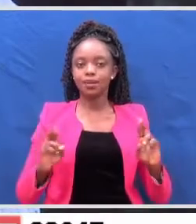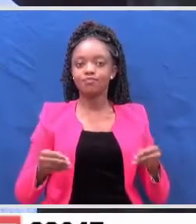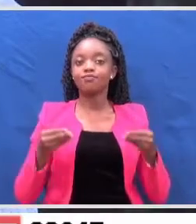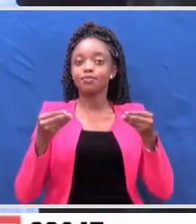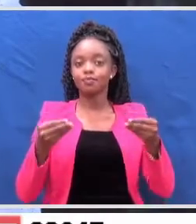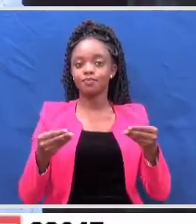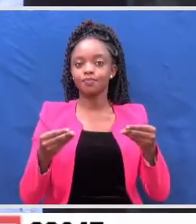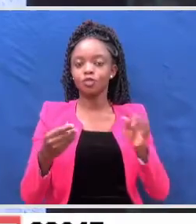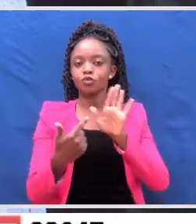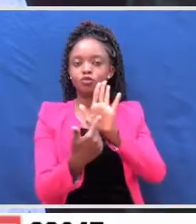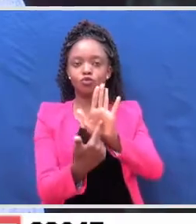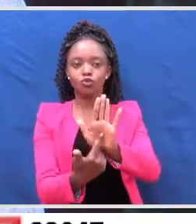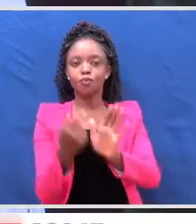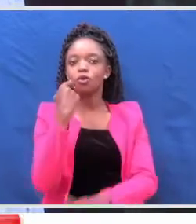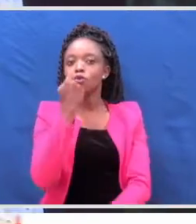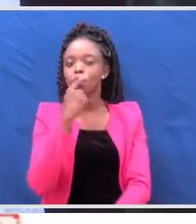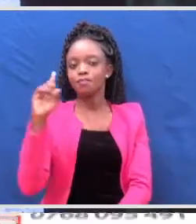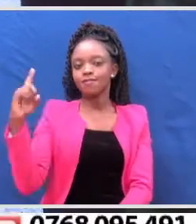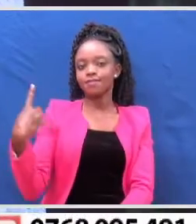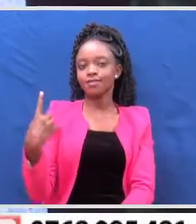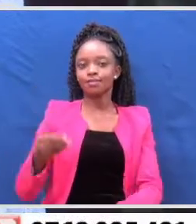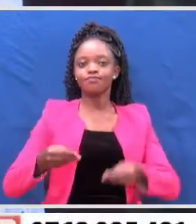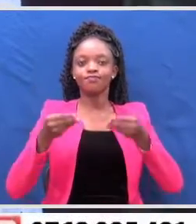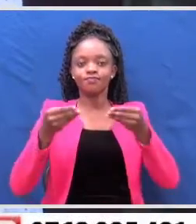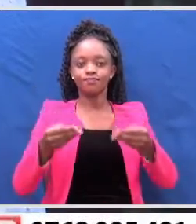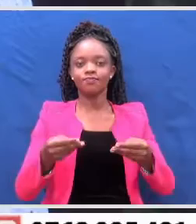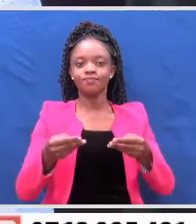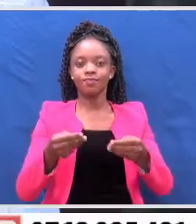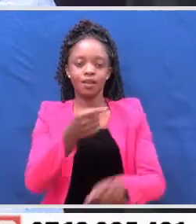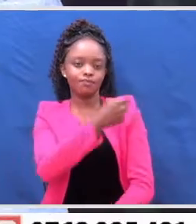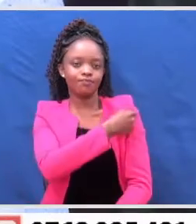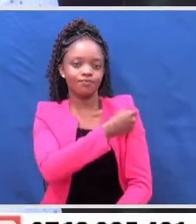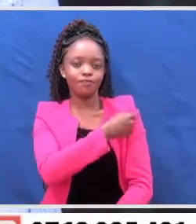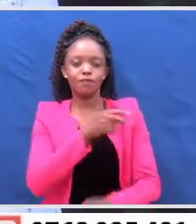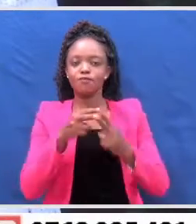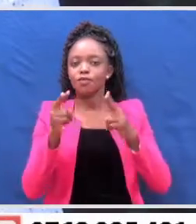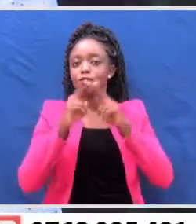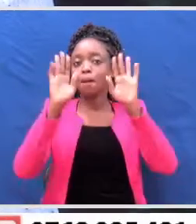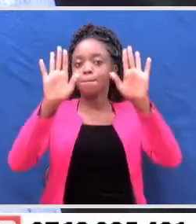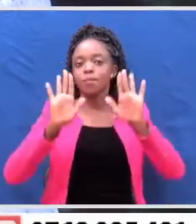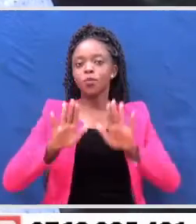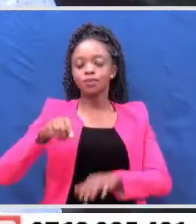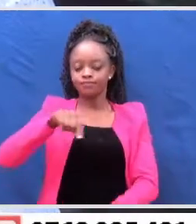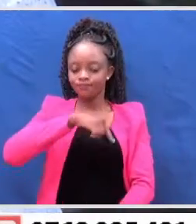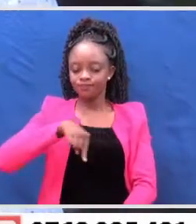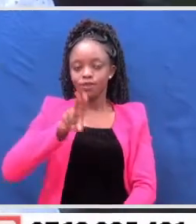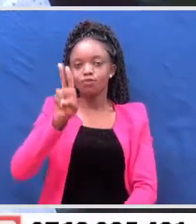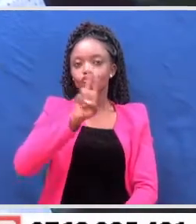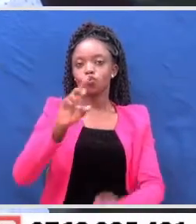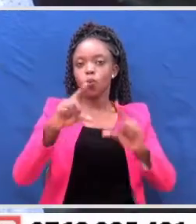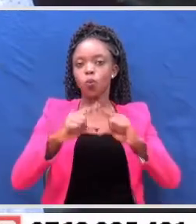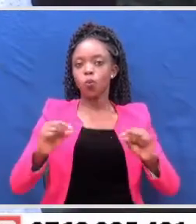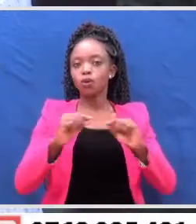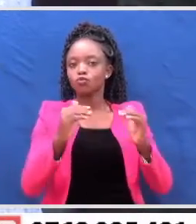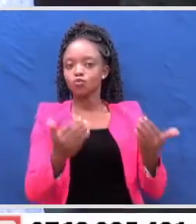that to indicate who will be first to be offered the vaccines. And it is important for us to use that word, the operative